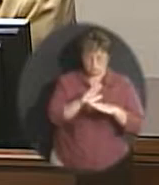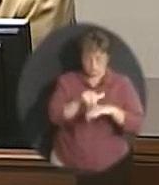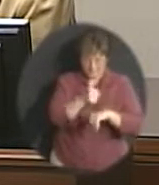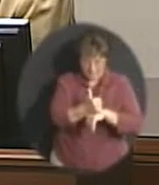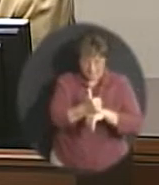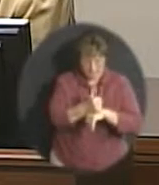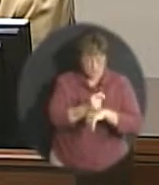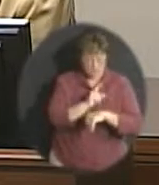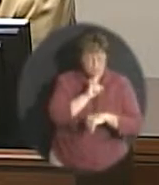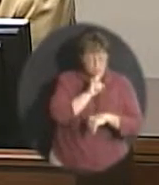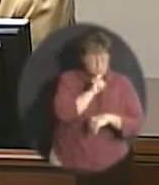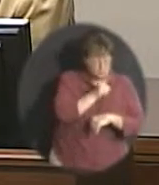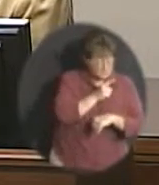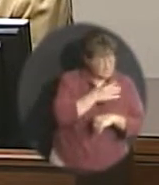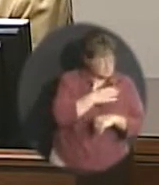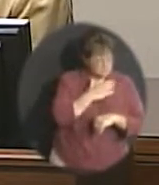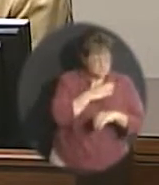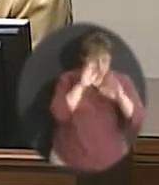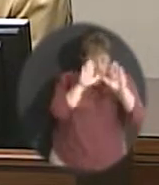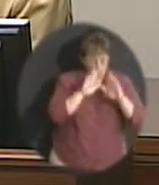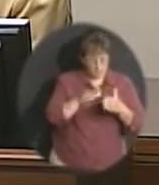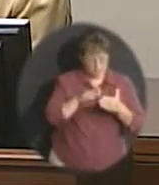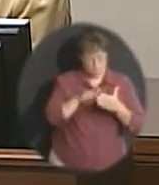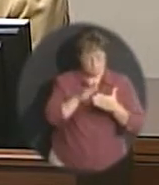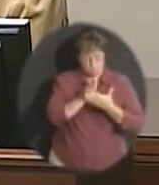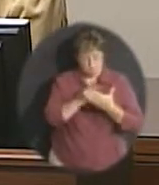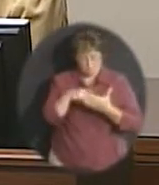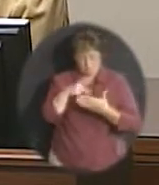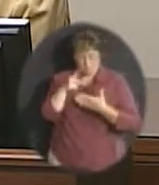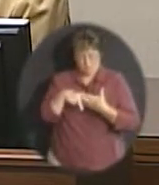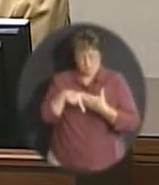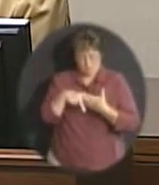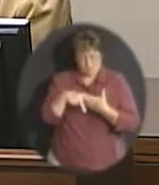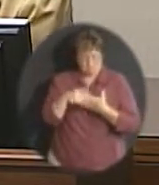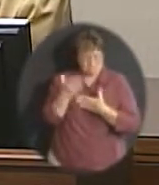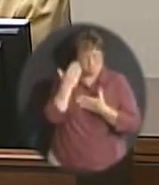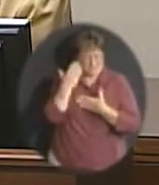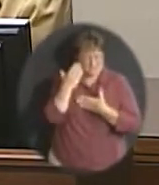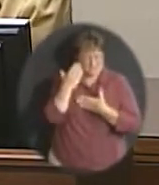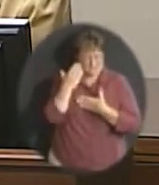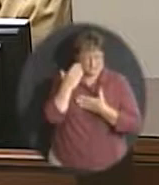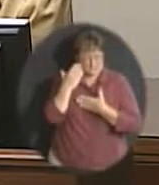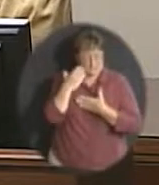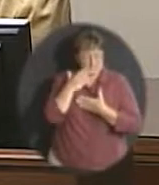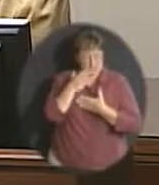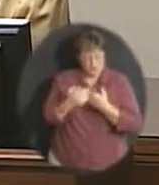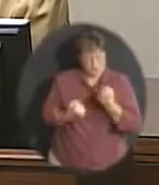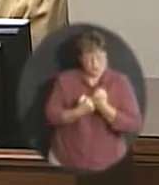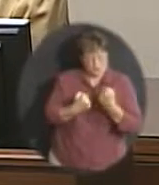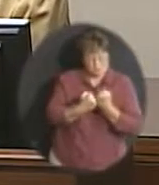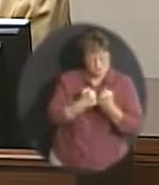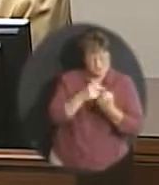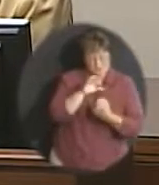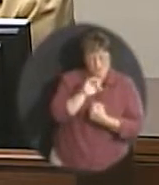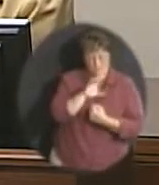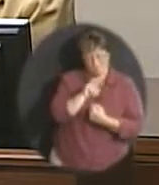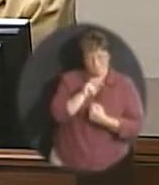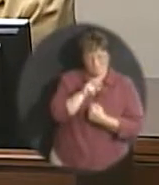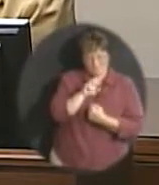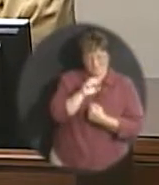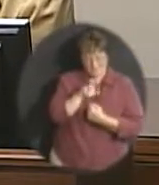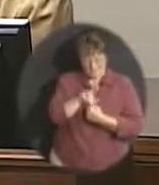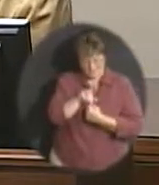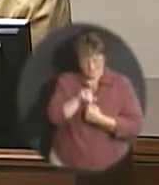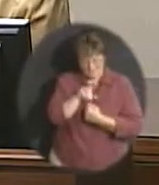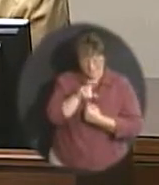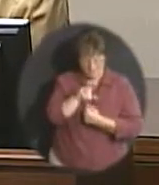the way around. It's been part of a program that at one time had been actually funded through a separate funding stream through grants, now